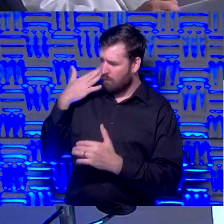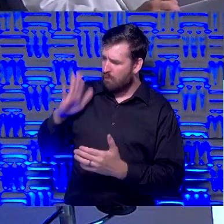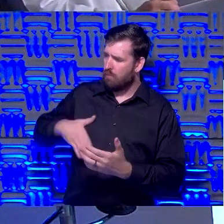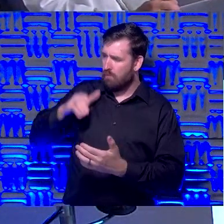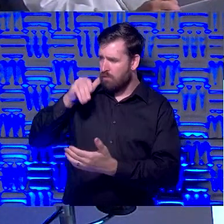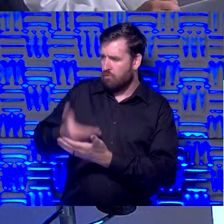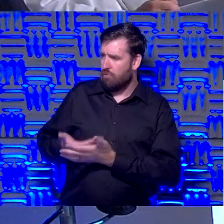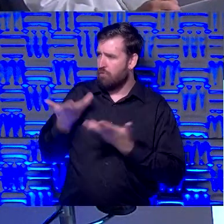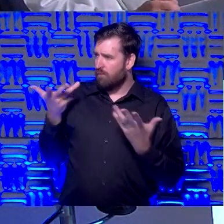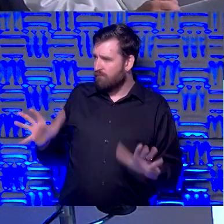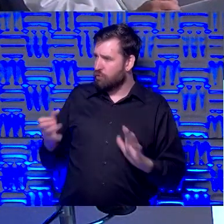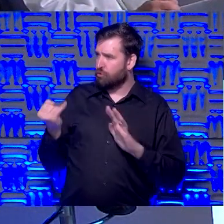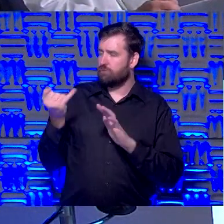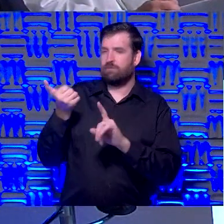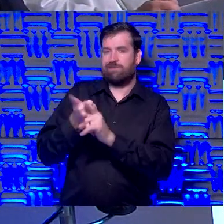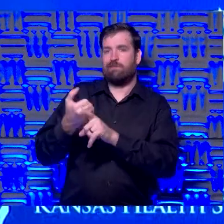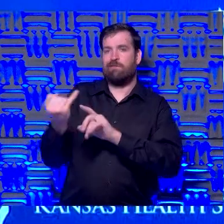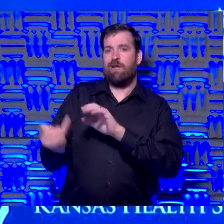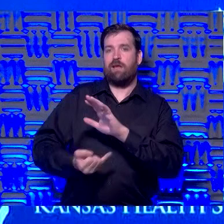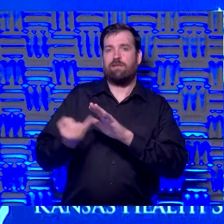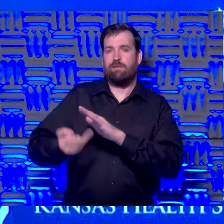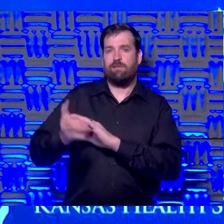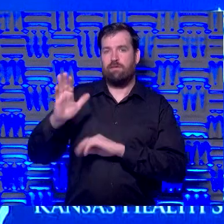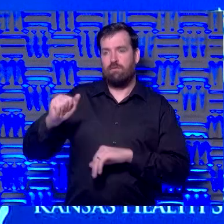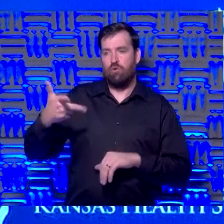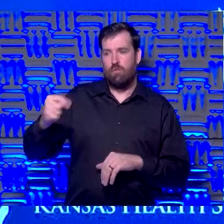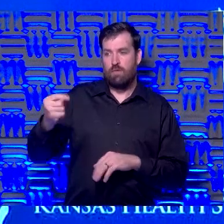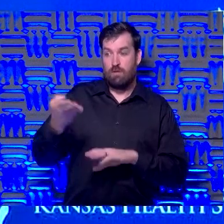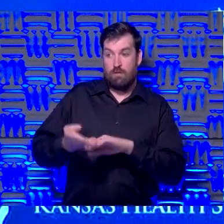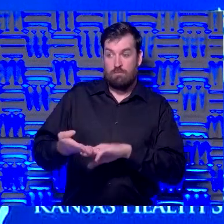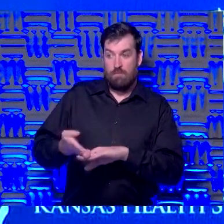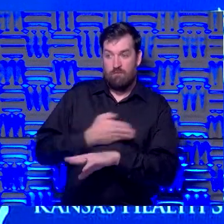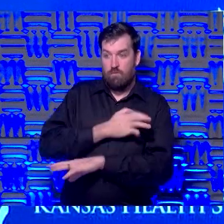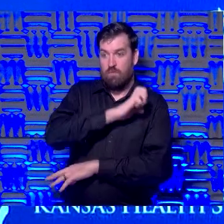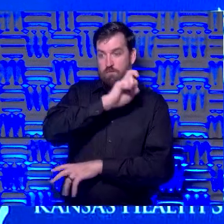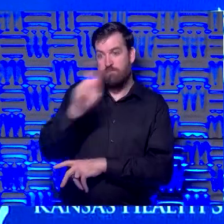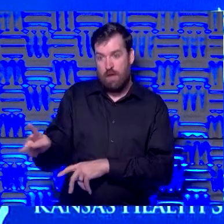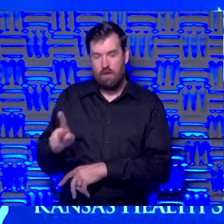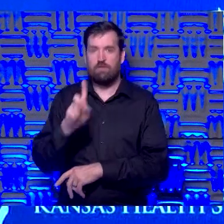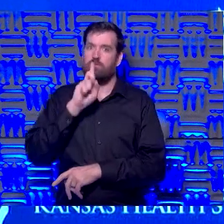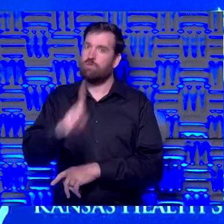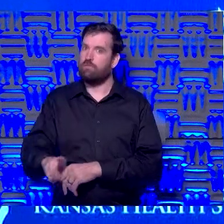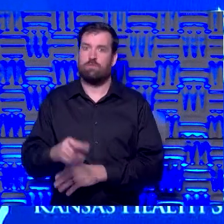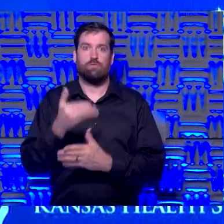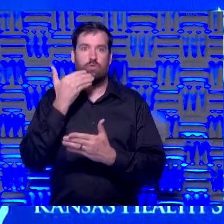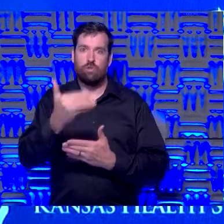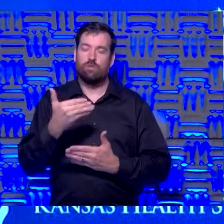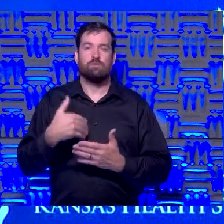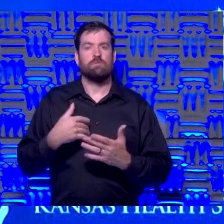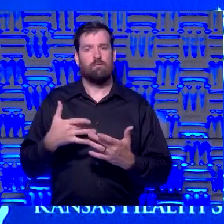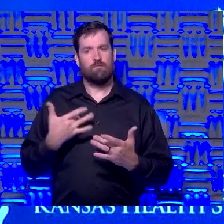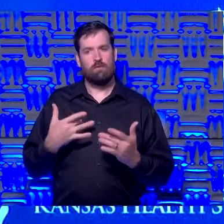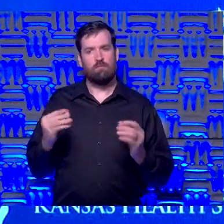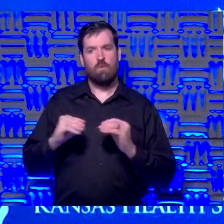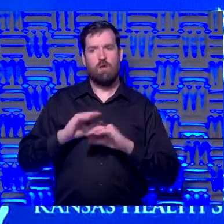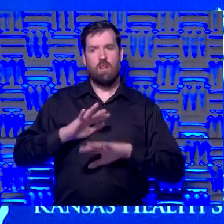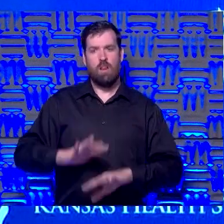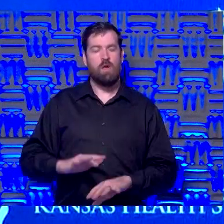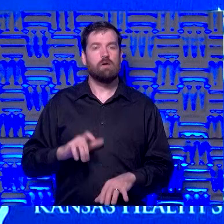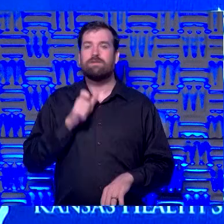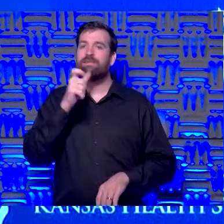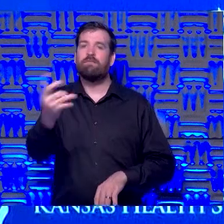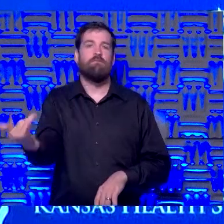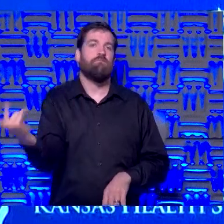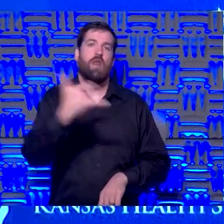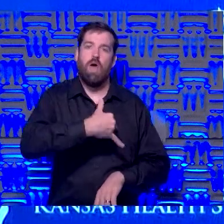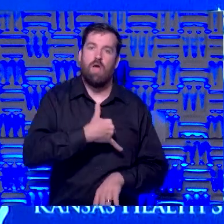had quarantined or had self-isolated in her apartment before coming back. She's really good about following, so it felt a little bit easier, and she didn't fly, she drove. And so,